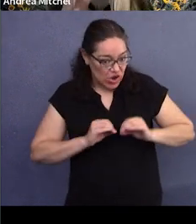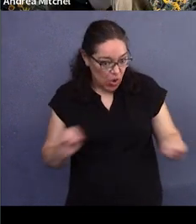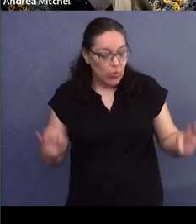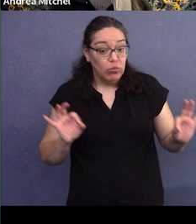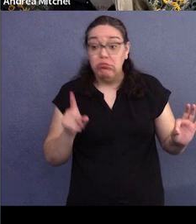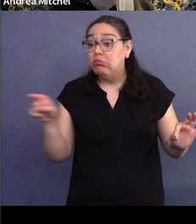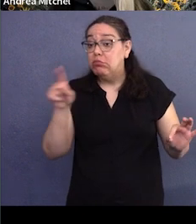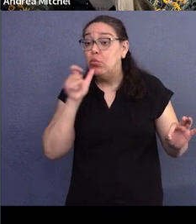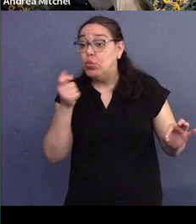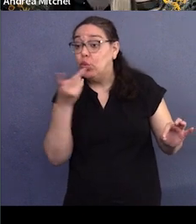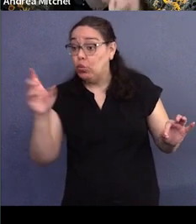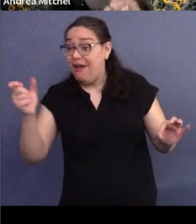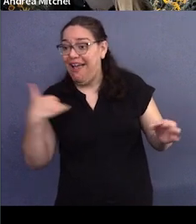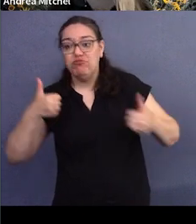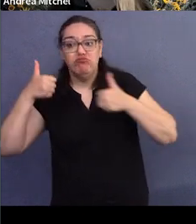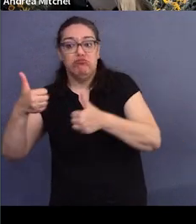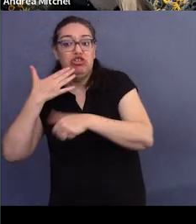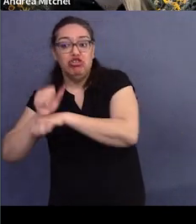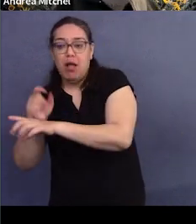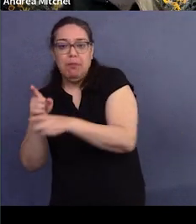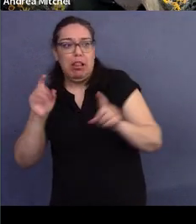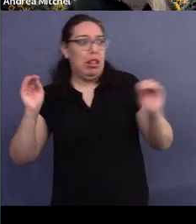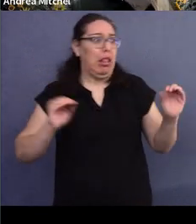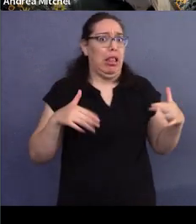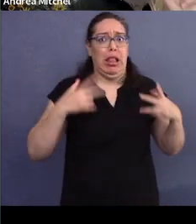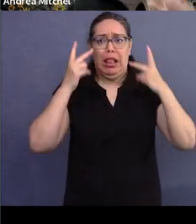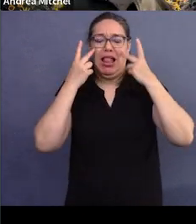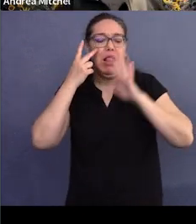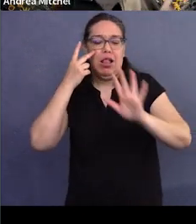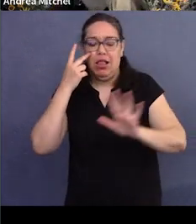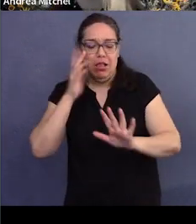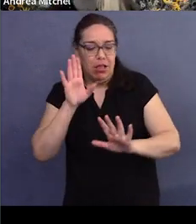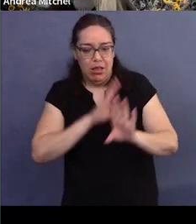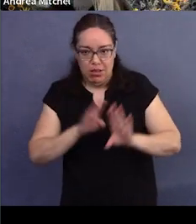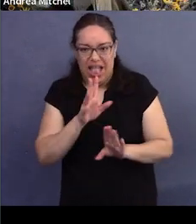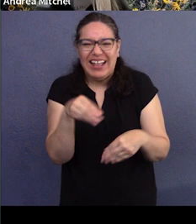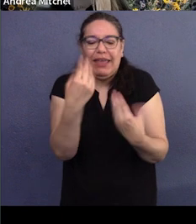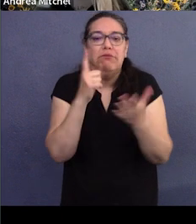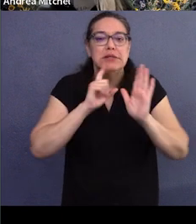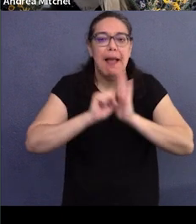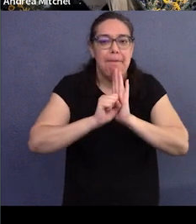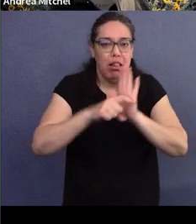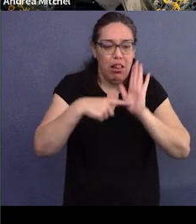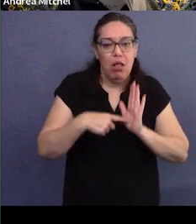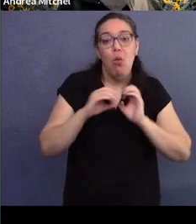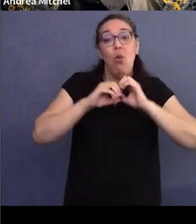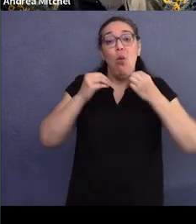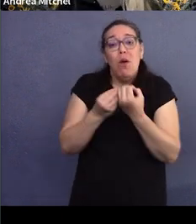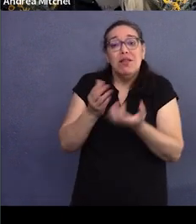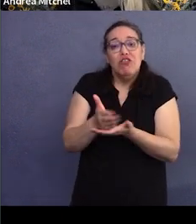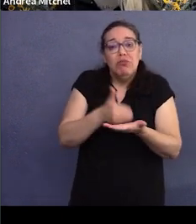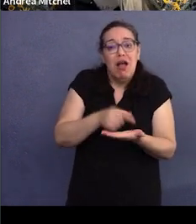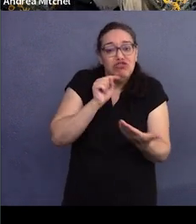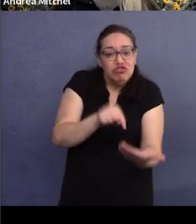good job. Those that don't panic. All right. I'm going to give you a sample organizational budget, which will